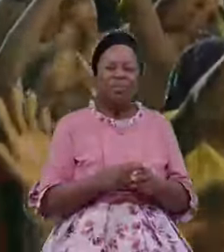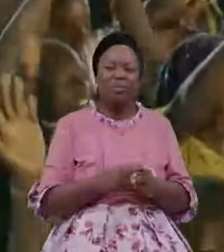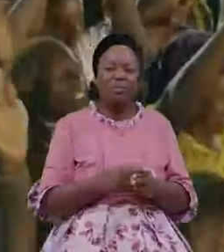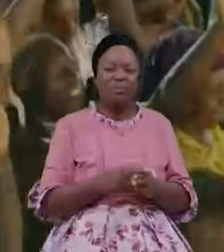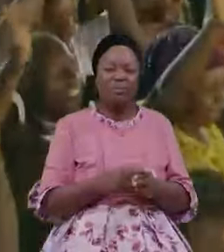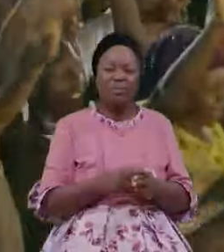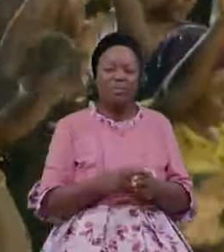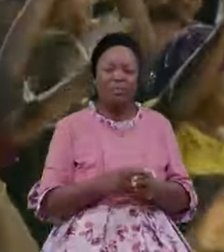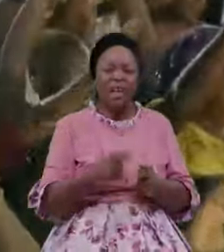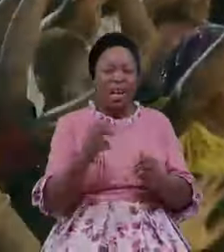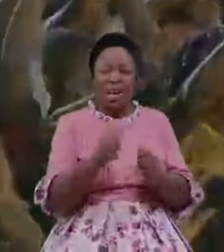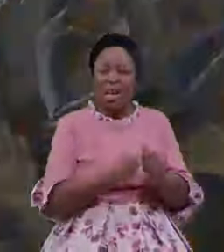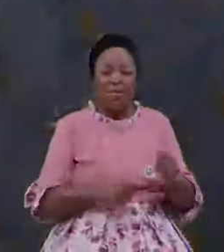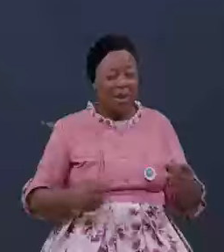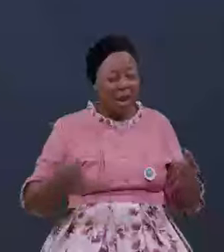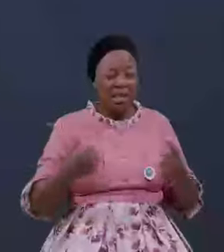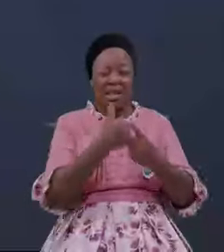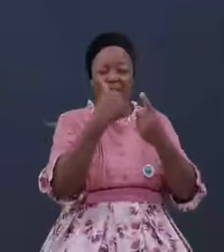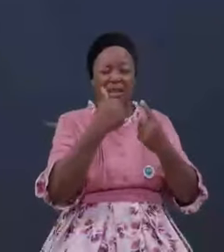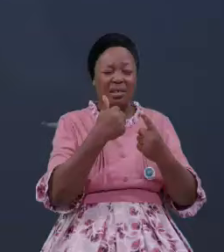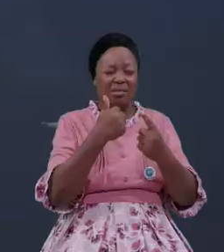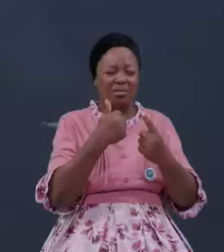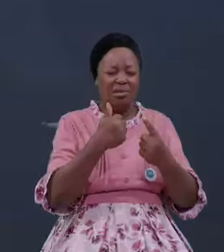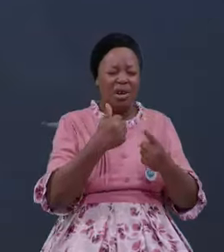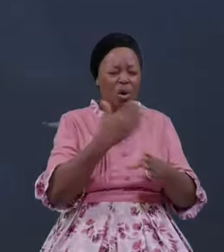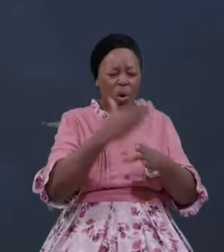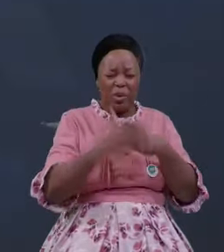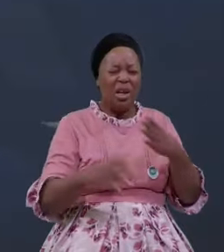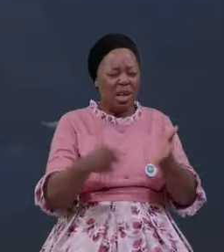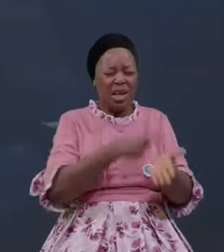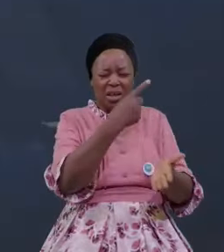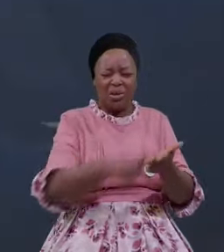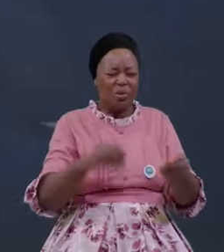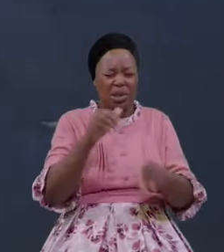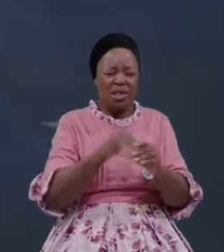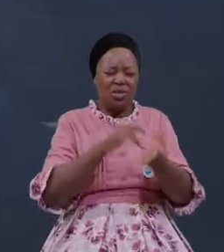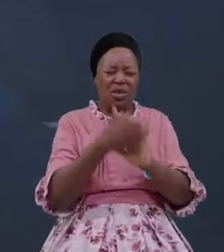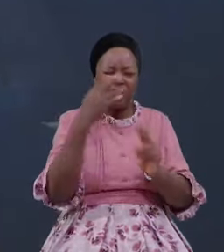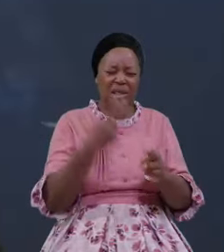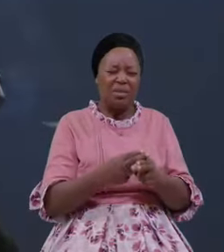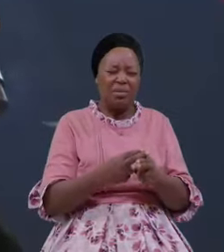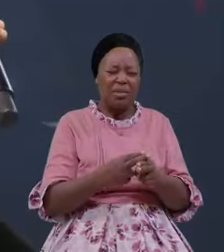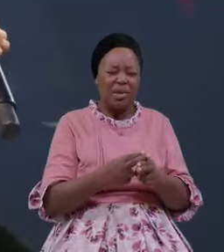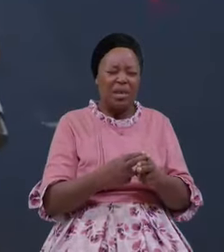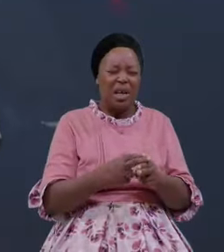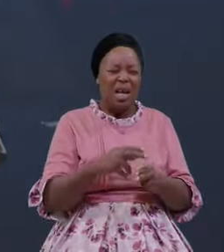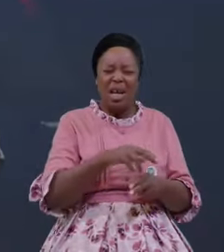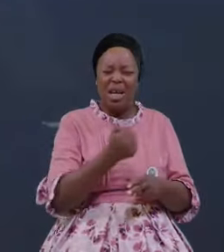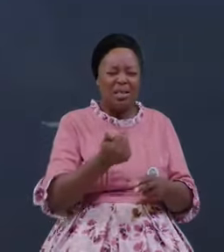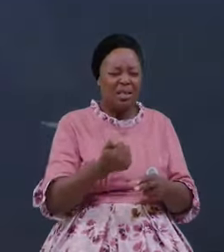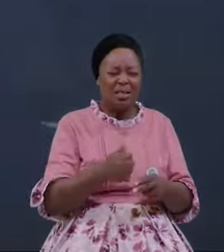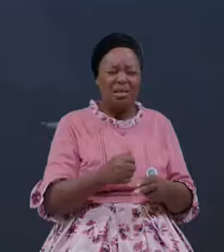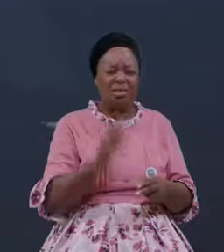Every attack, totally canceled. Any discomfort,